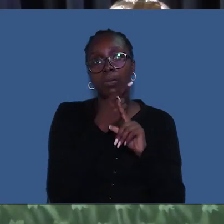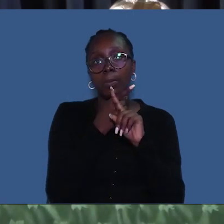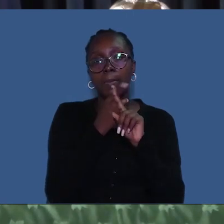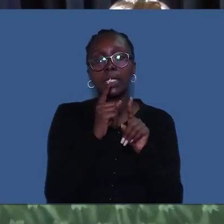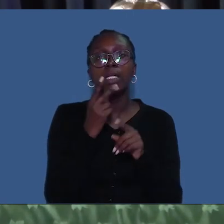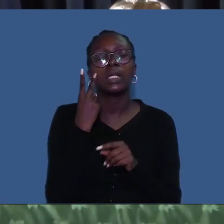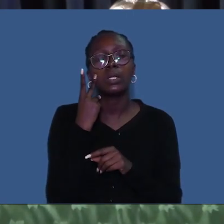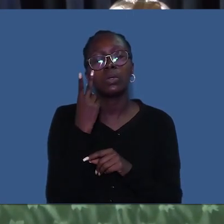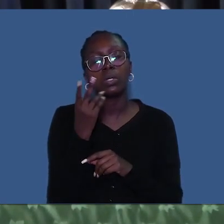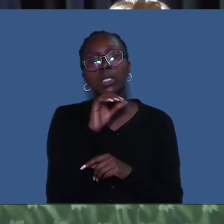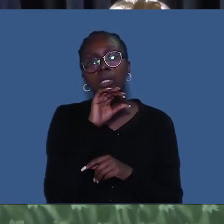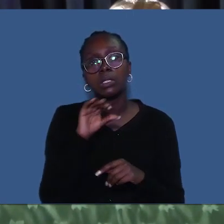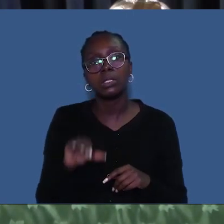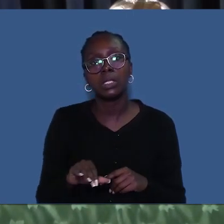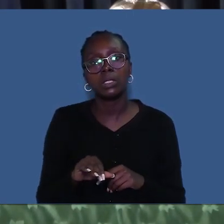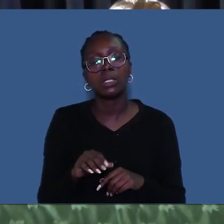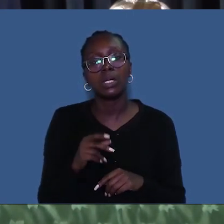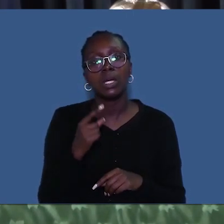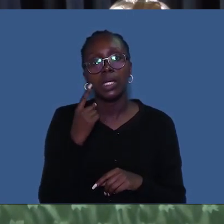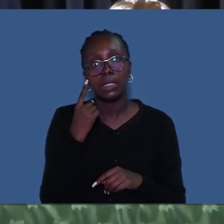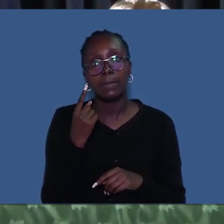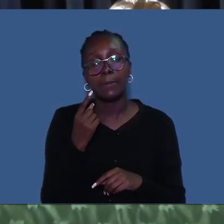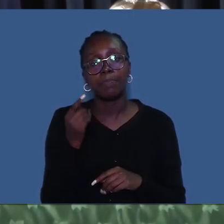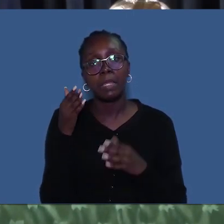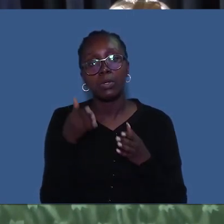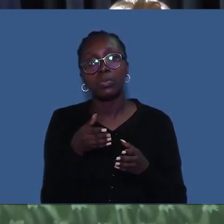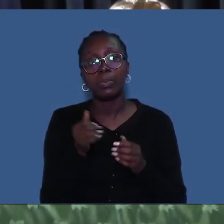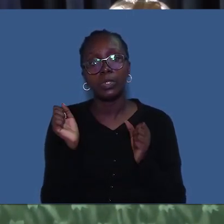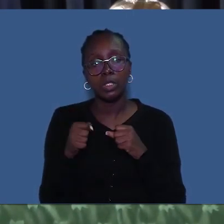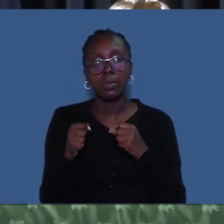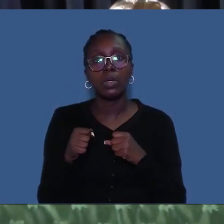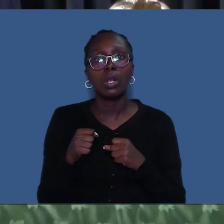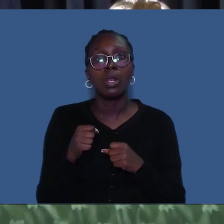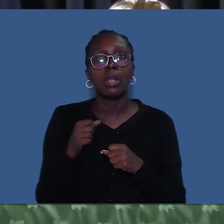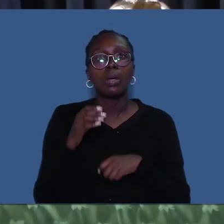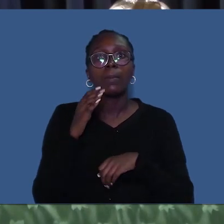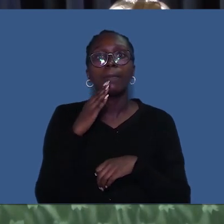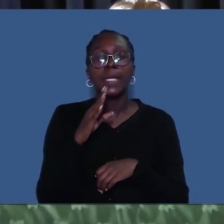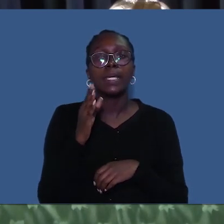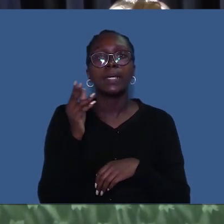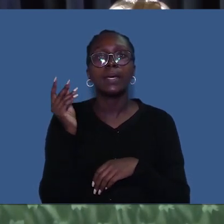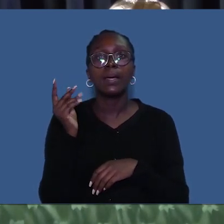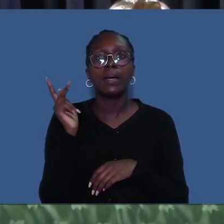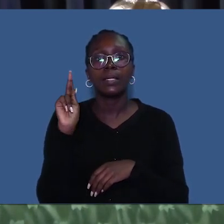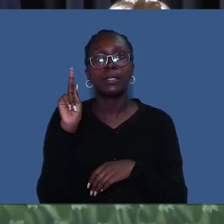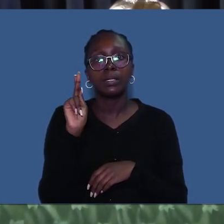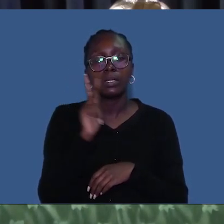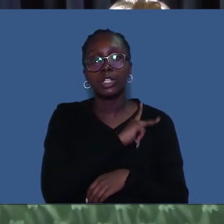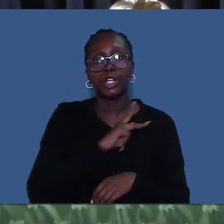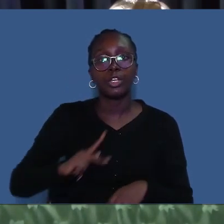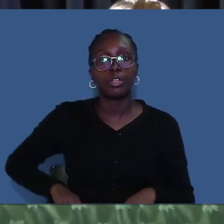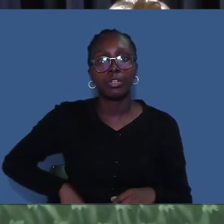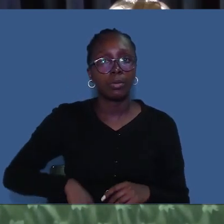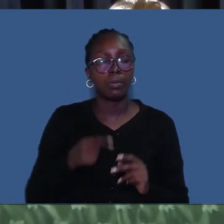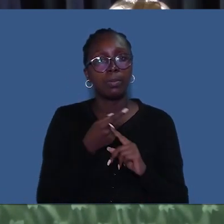anoint." So Samuel saw a tall, good-looking young man who looked like he would be a great king and